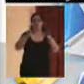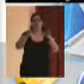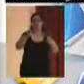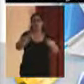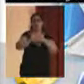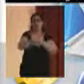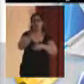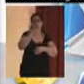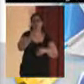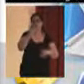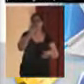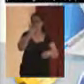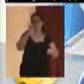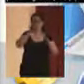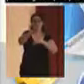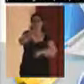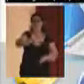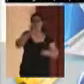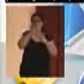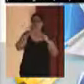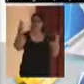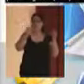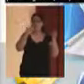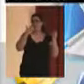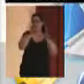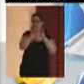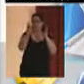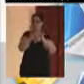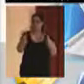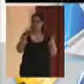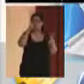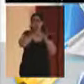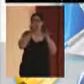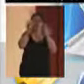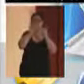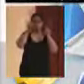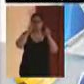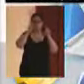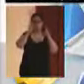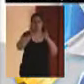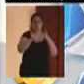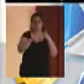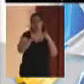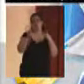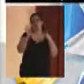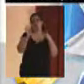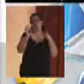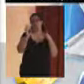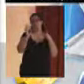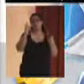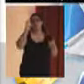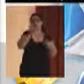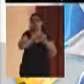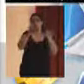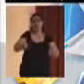work with people with who are visually impaired, to make sure that they provide services like